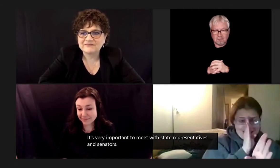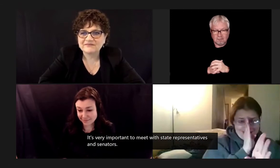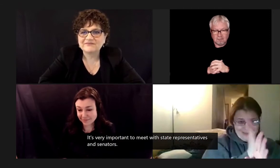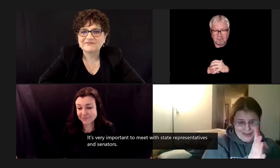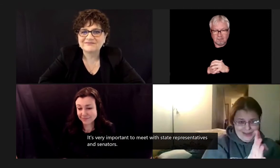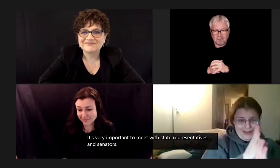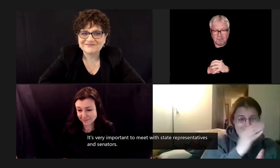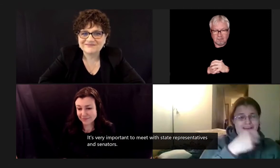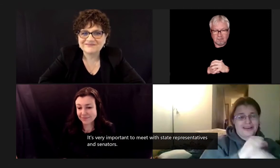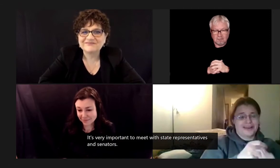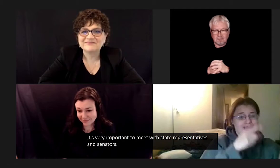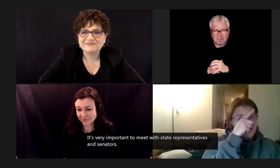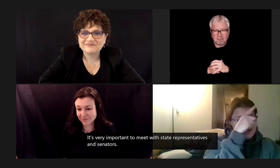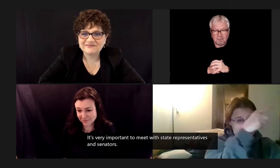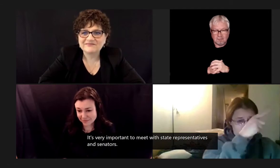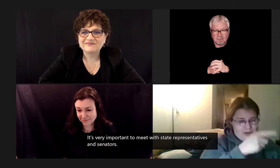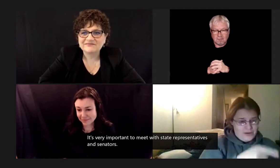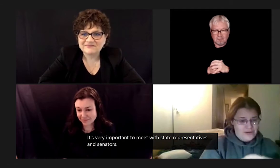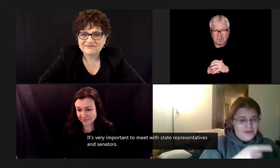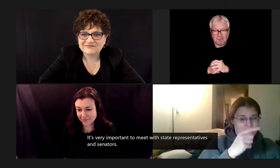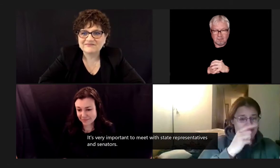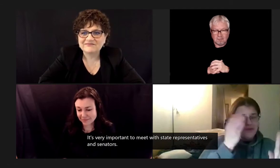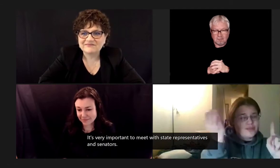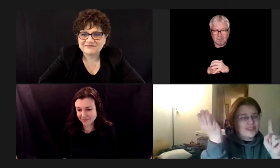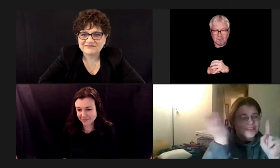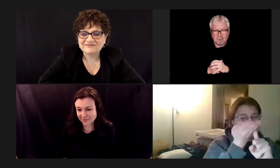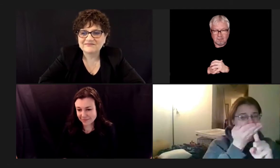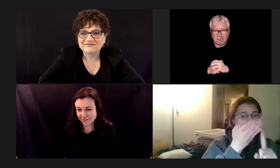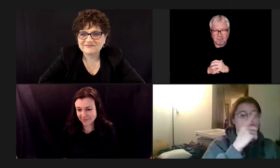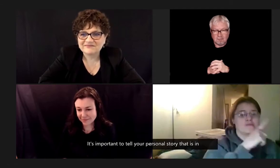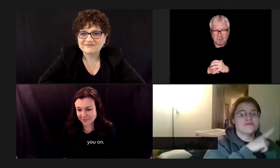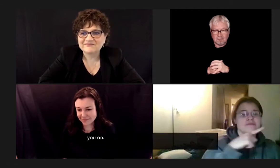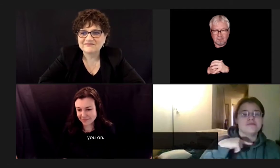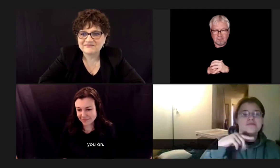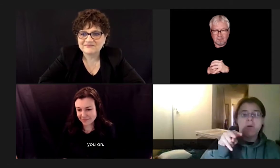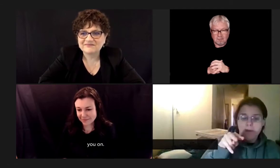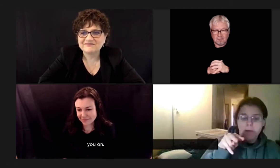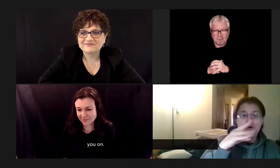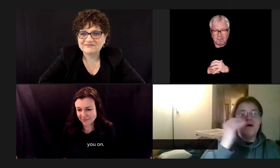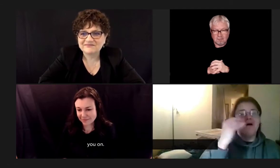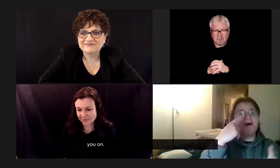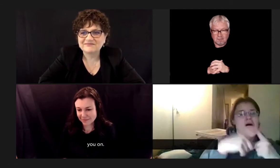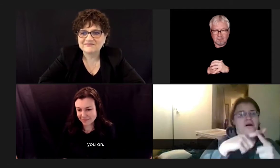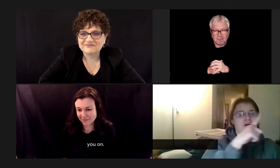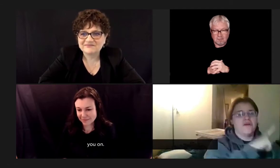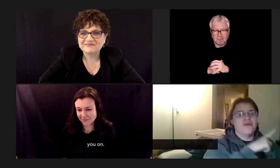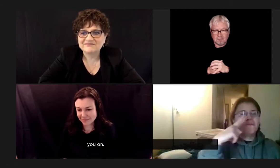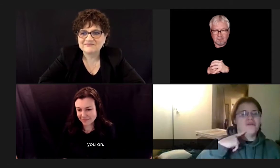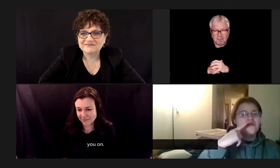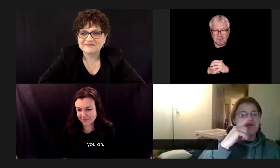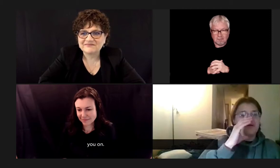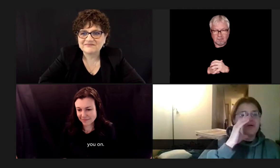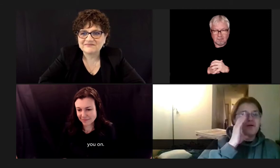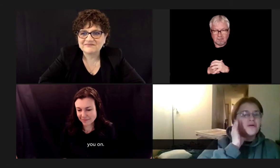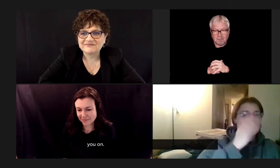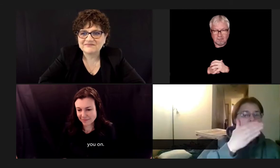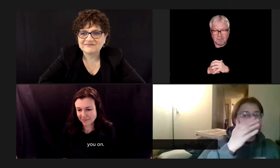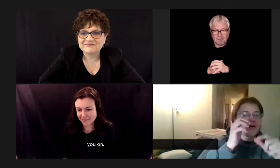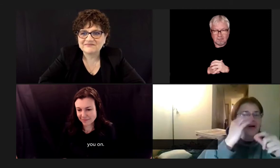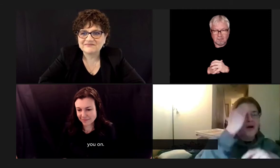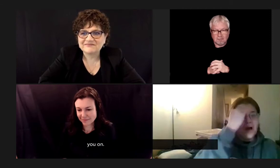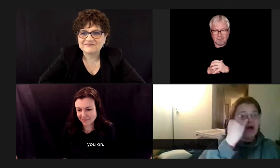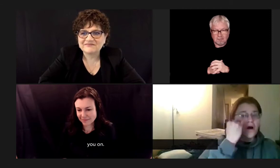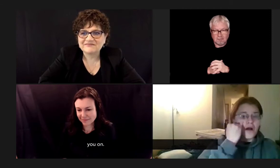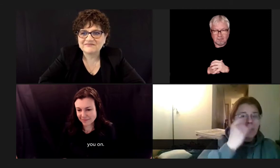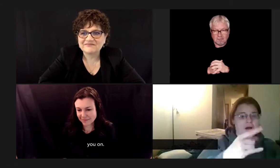with you on. Now, stay on point, don't go off a point, but if you can share your